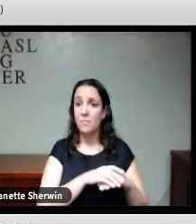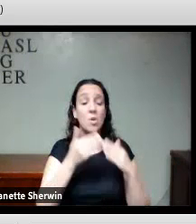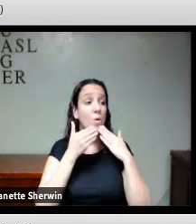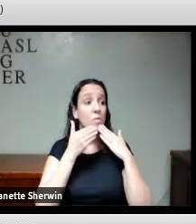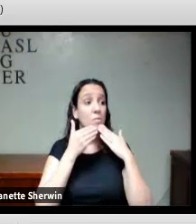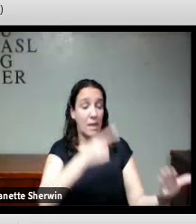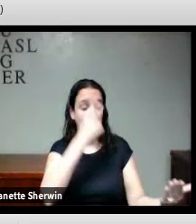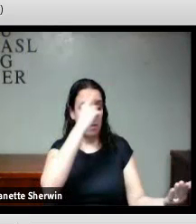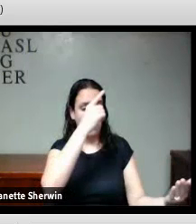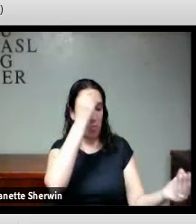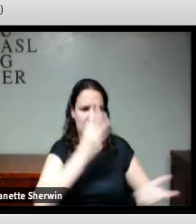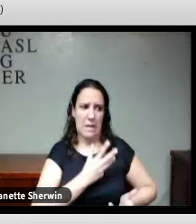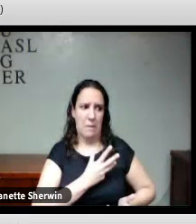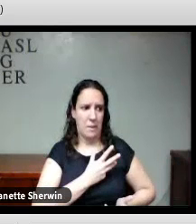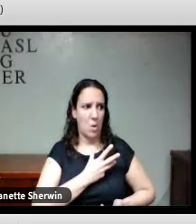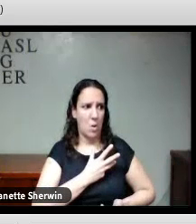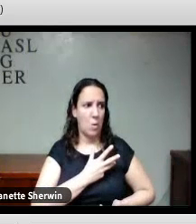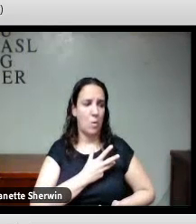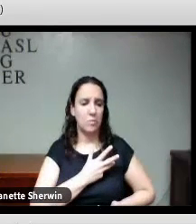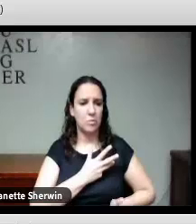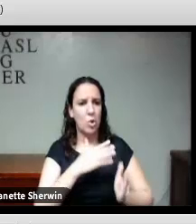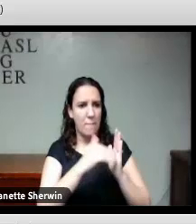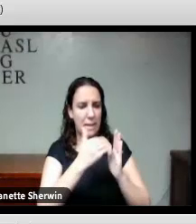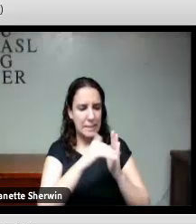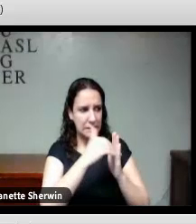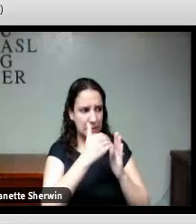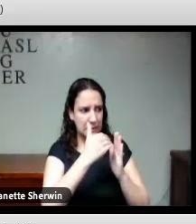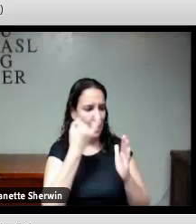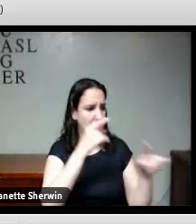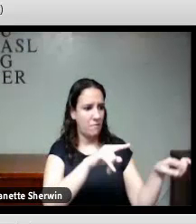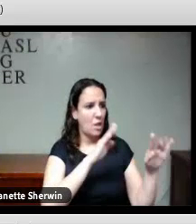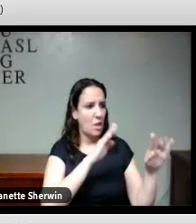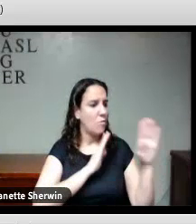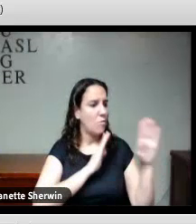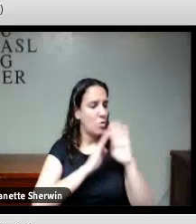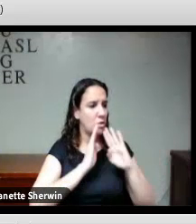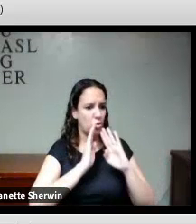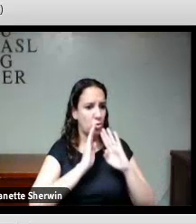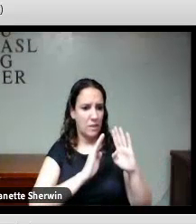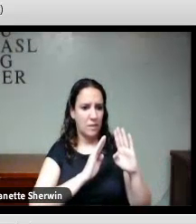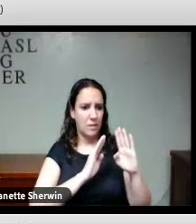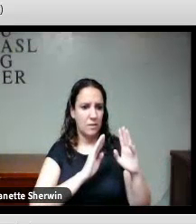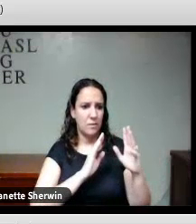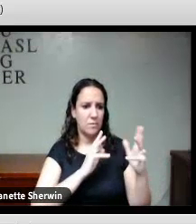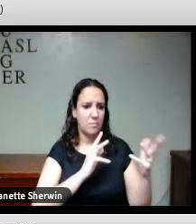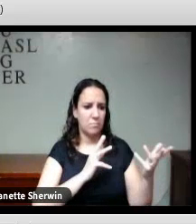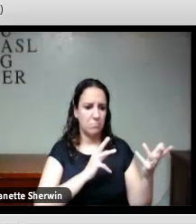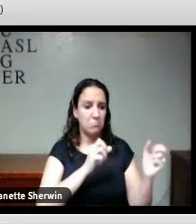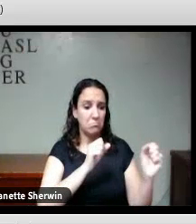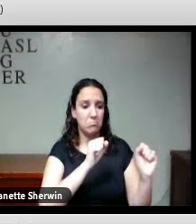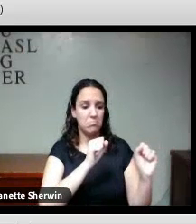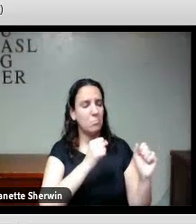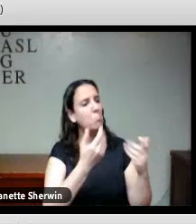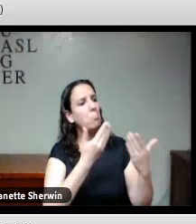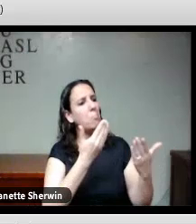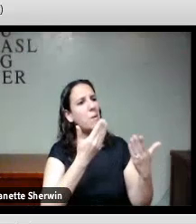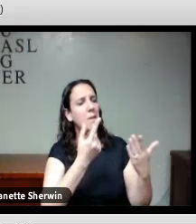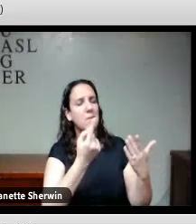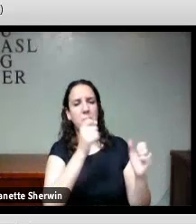attention. Many times when they're frustrated or angry, it is something that could be done differently